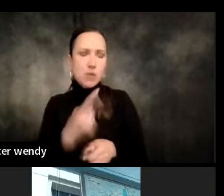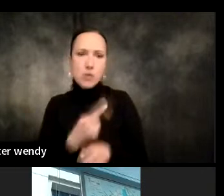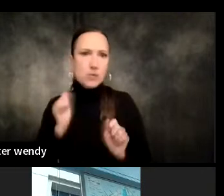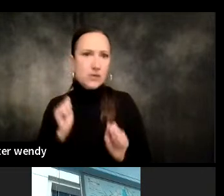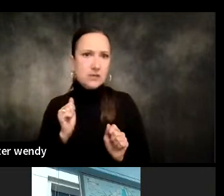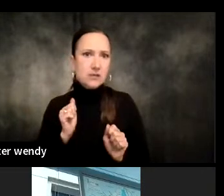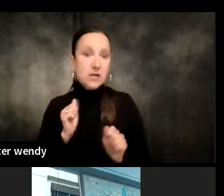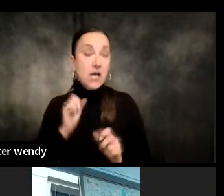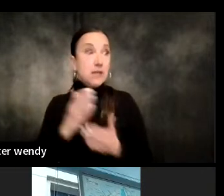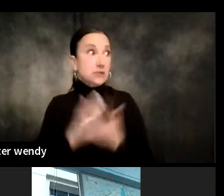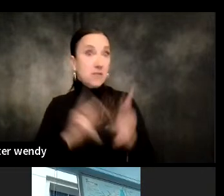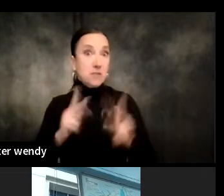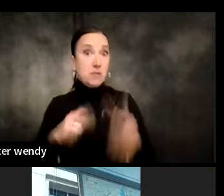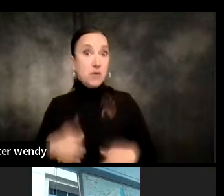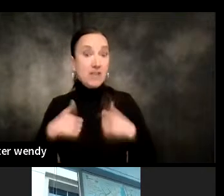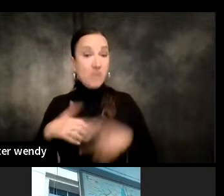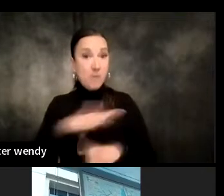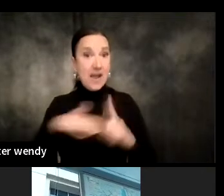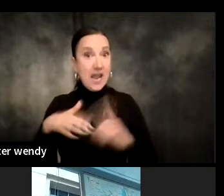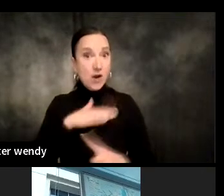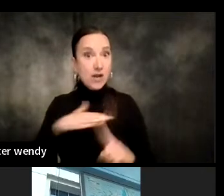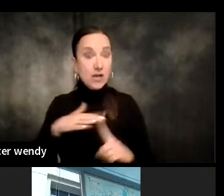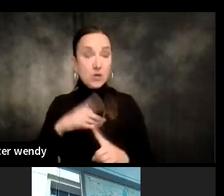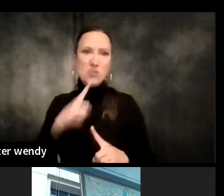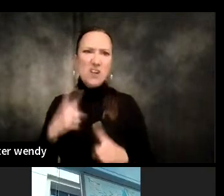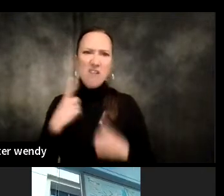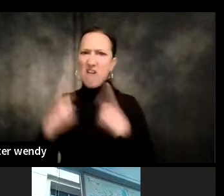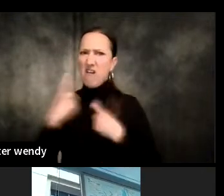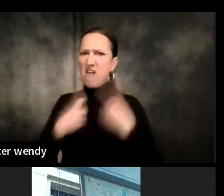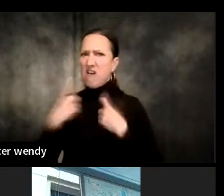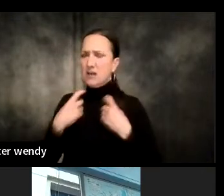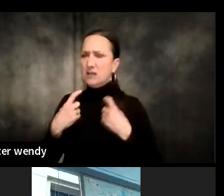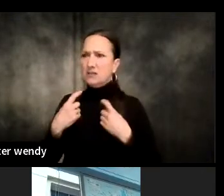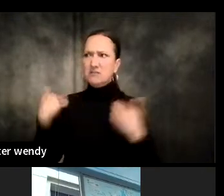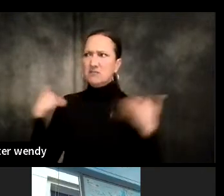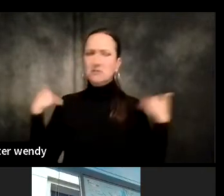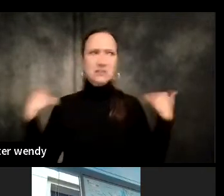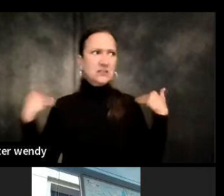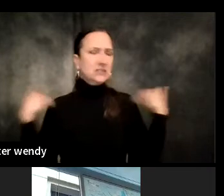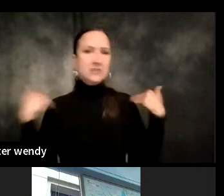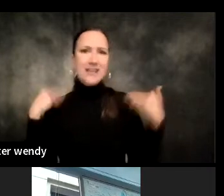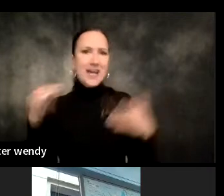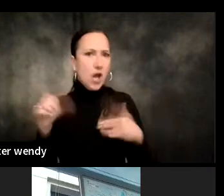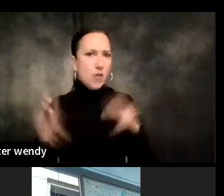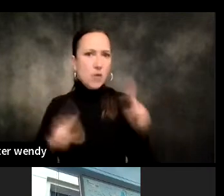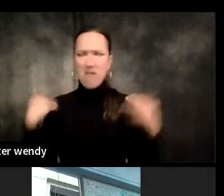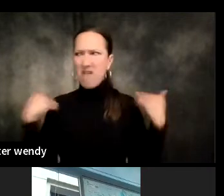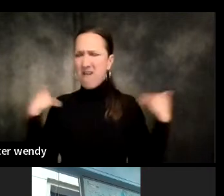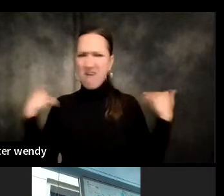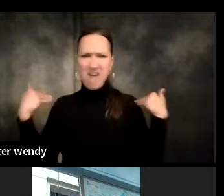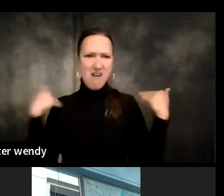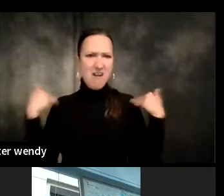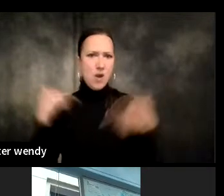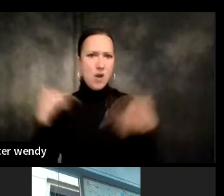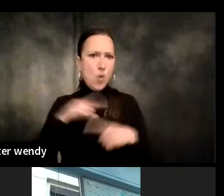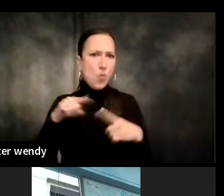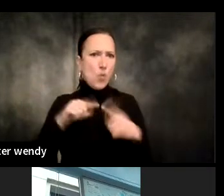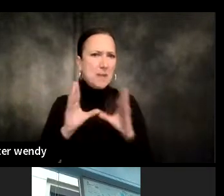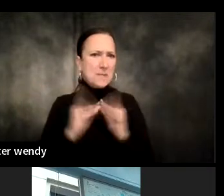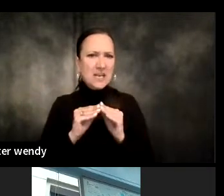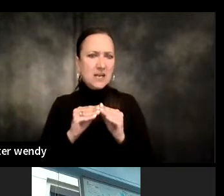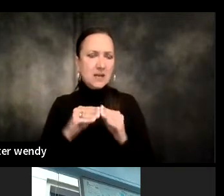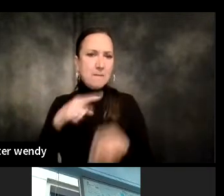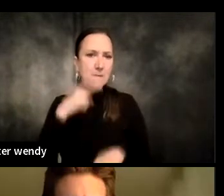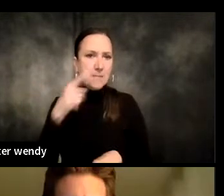my constituents are still asking, and a lot of other constituents are still asking when the meetings are going to be in